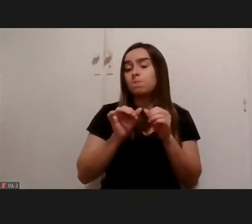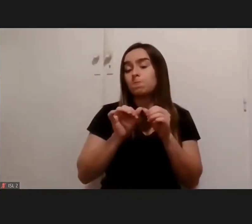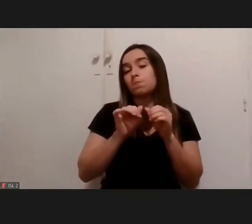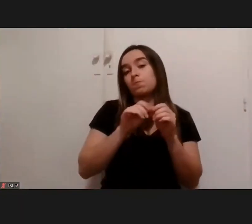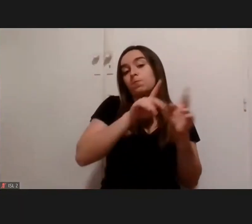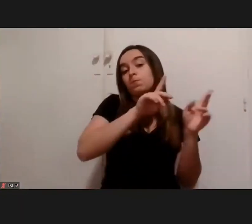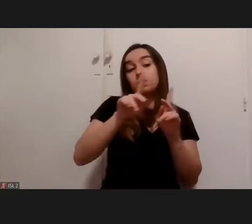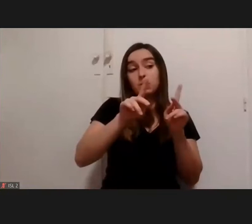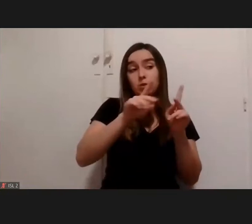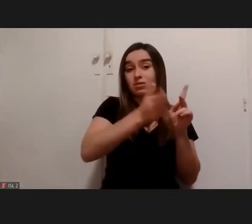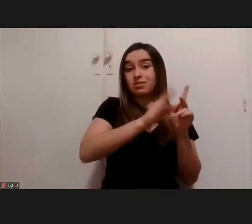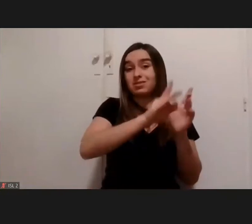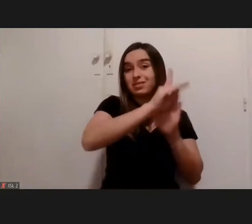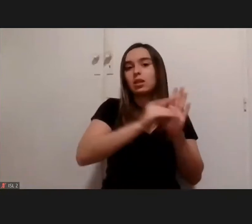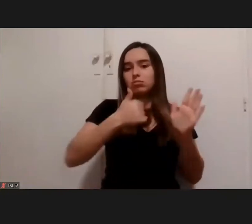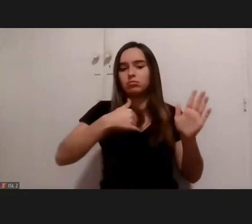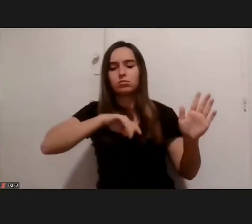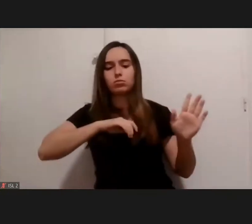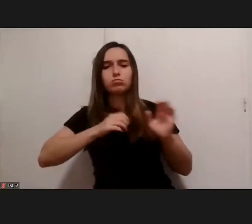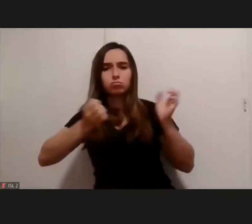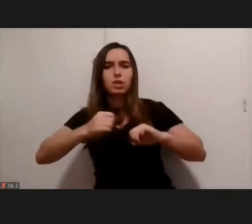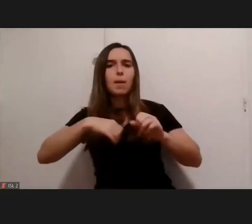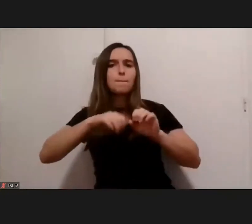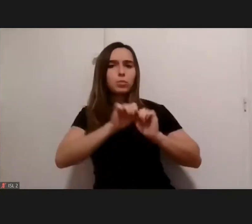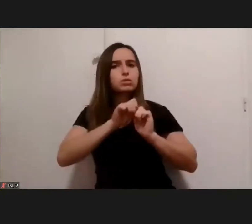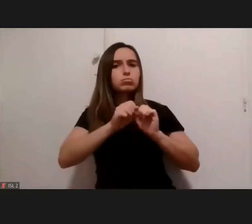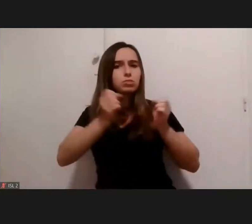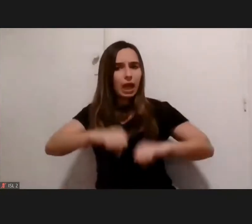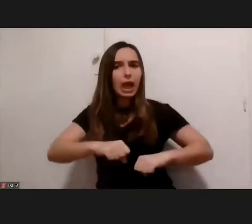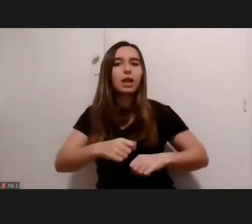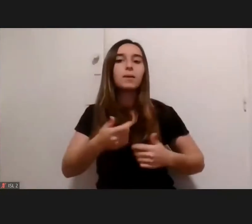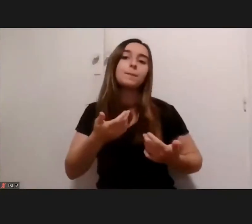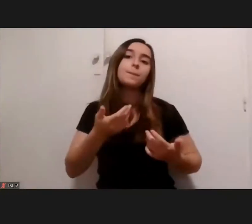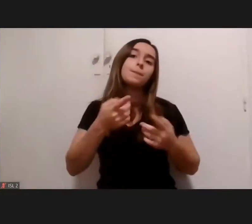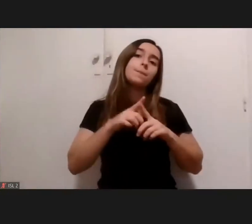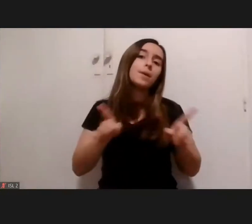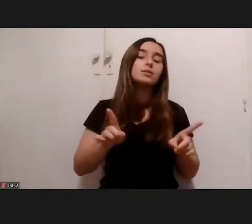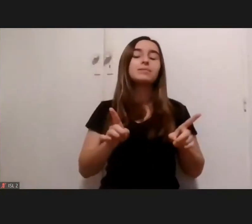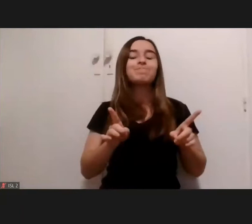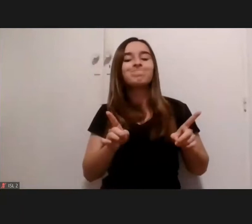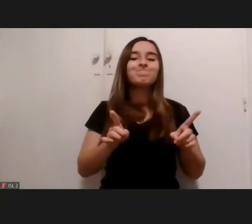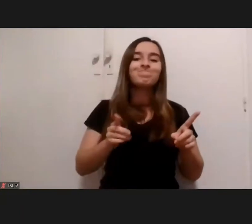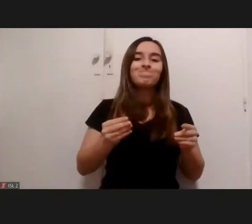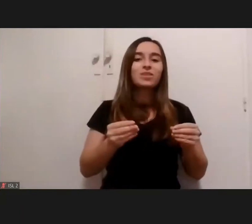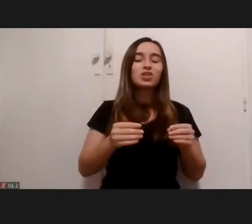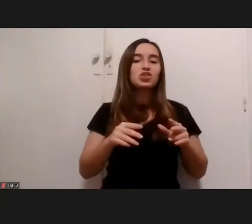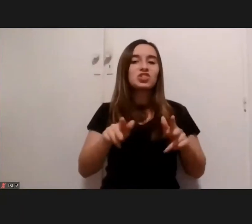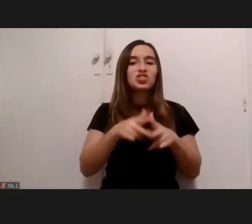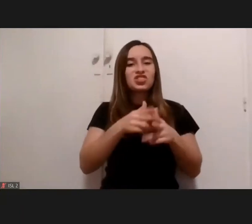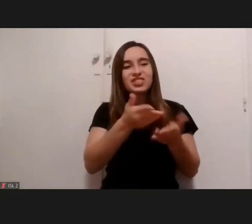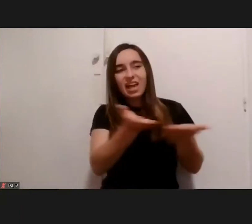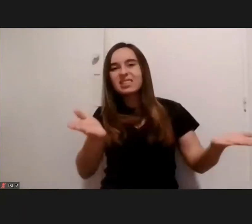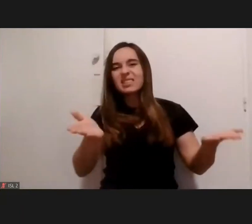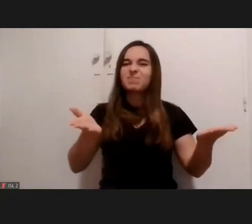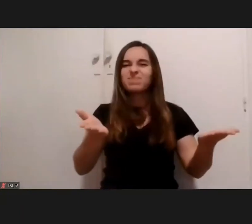data, but nevertheless, it is sort of a stereotype in society that big companies are just